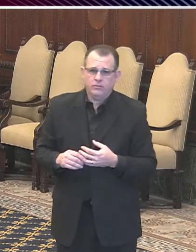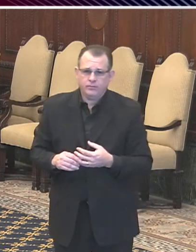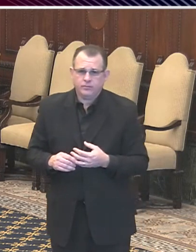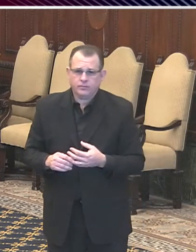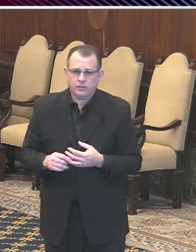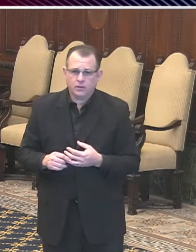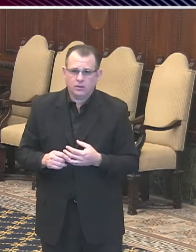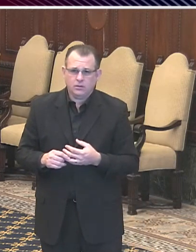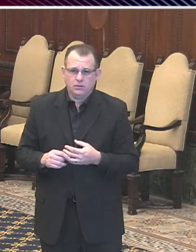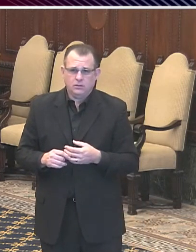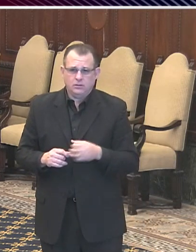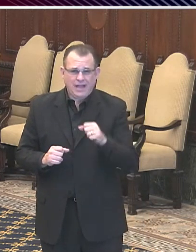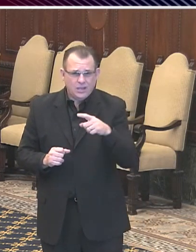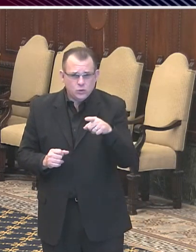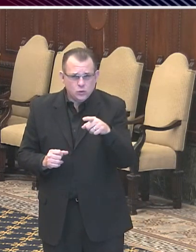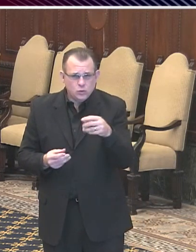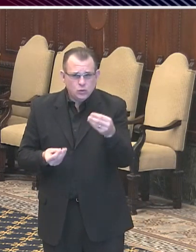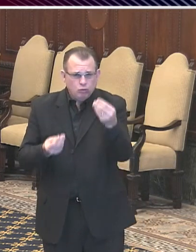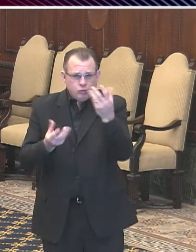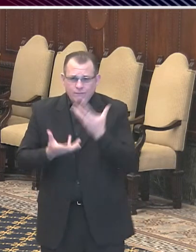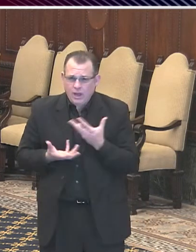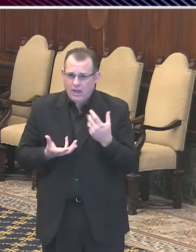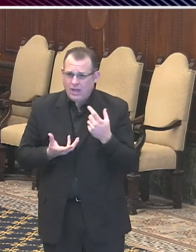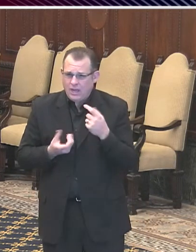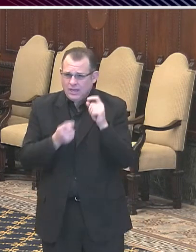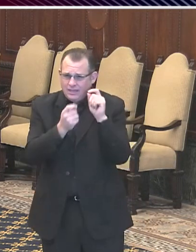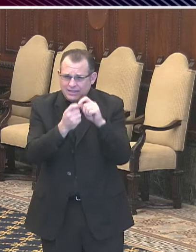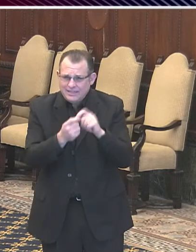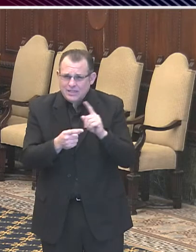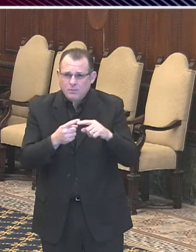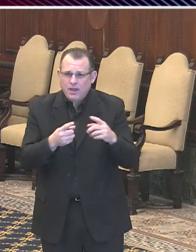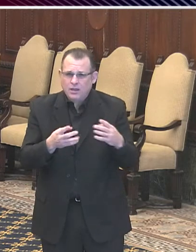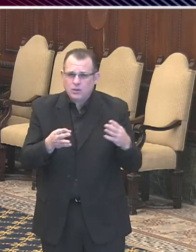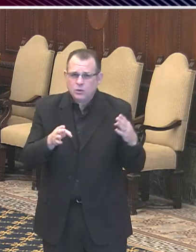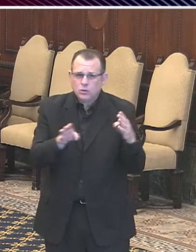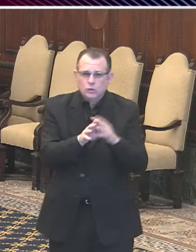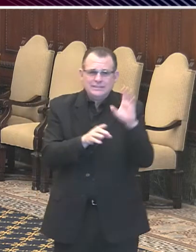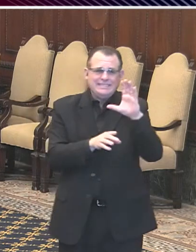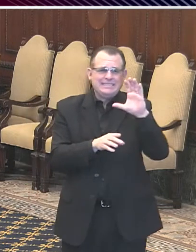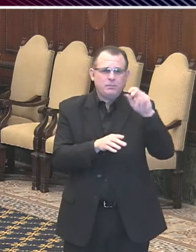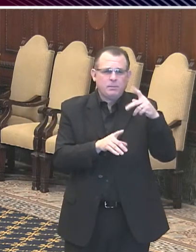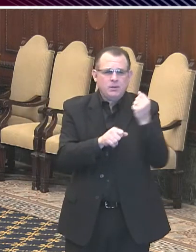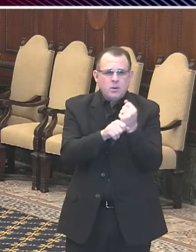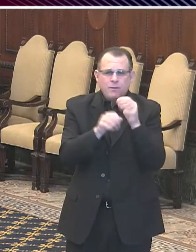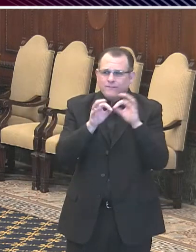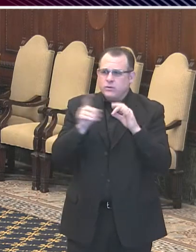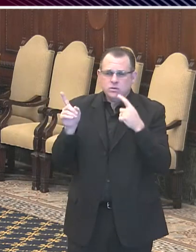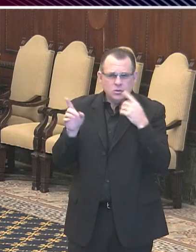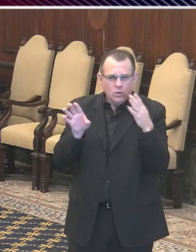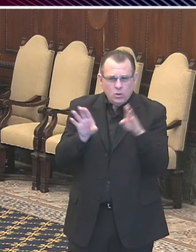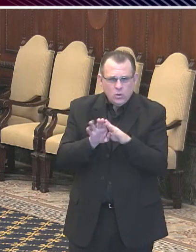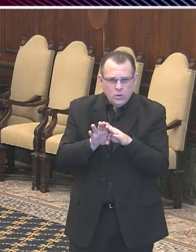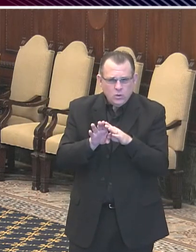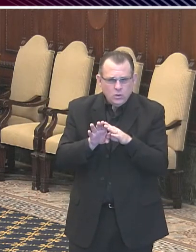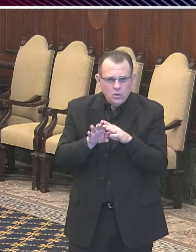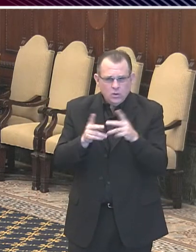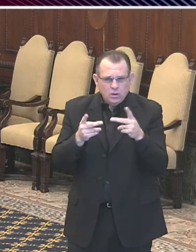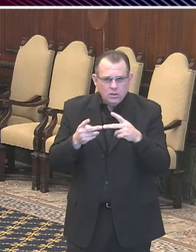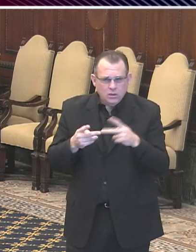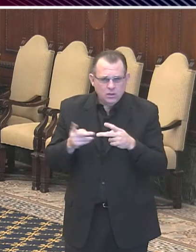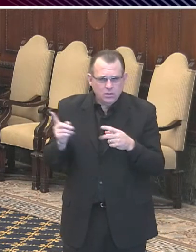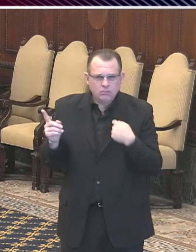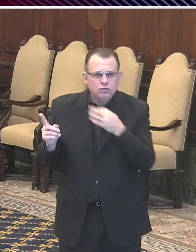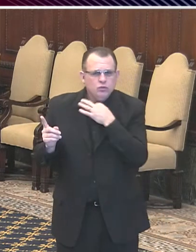site? Was there a funding issue? And do you know if there was similar decisions made in other cities, or was that just here? Just wanted more information about